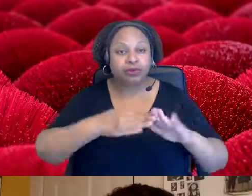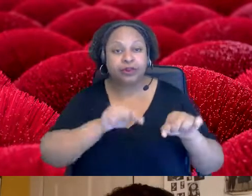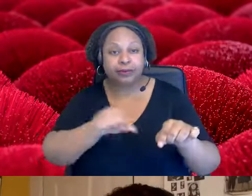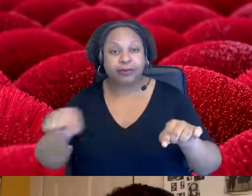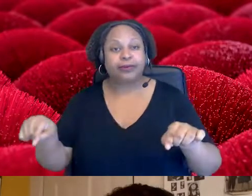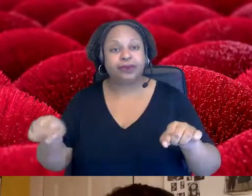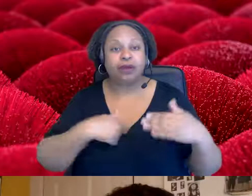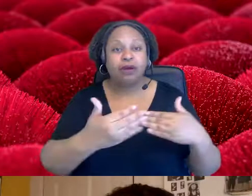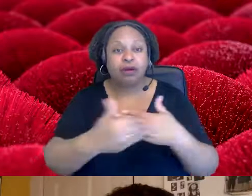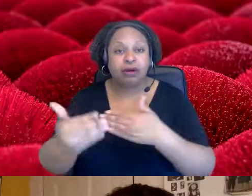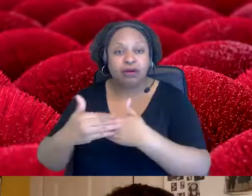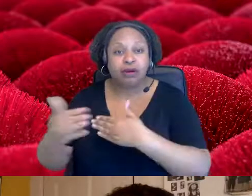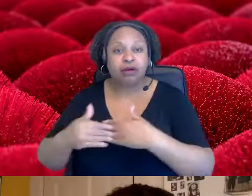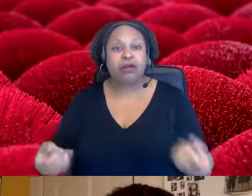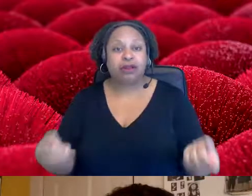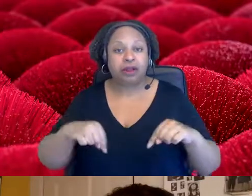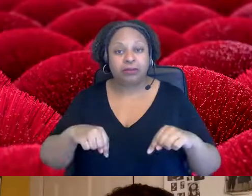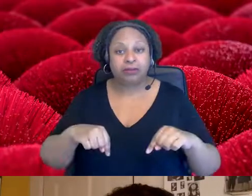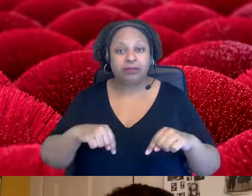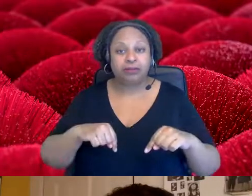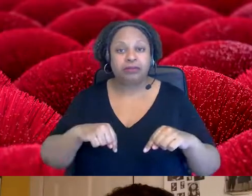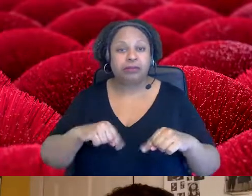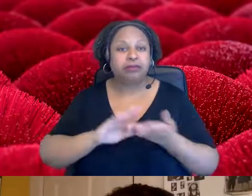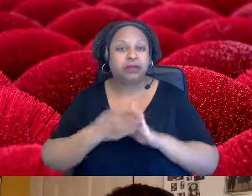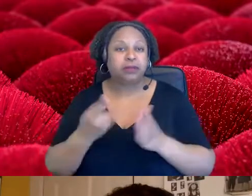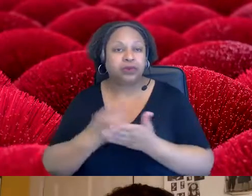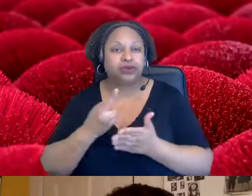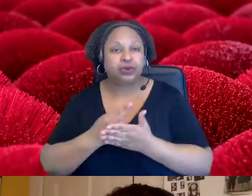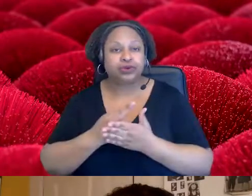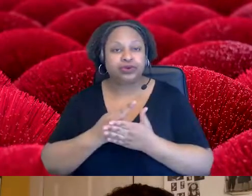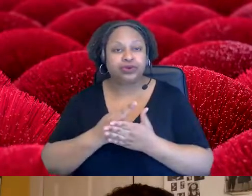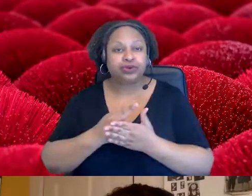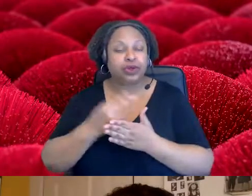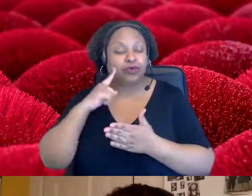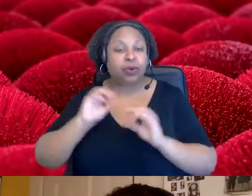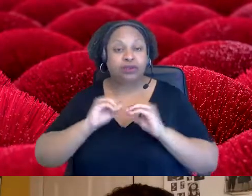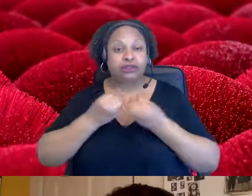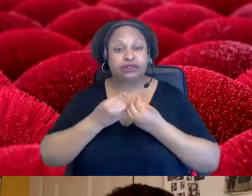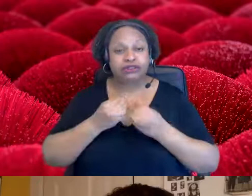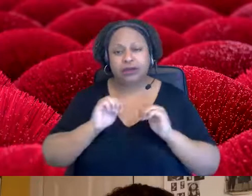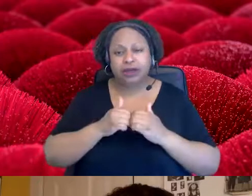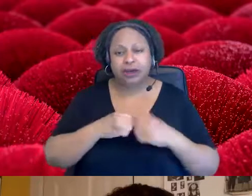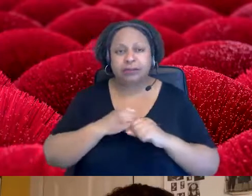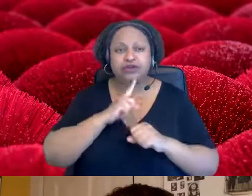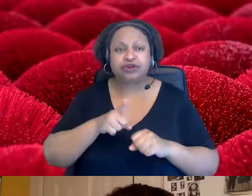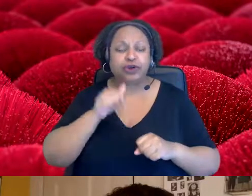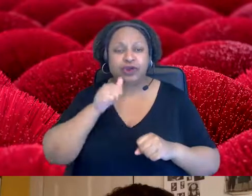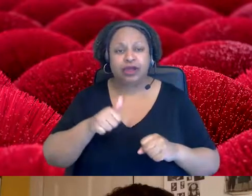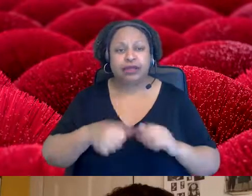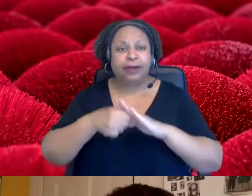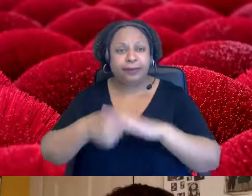as resources of one kind or another, as you have mentioned. So how do we ensure that we're not further burdening,